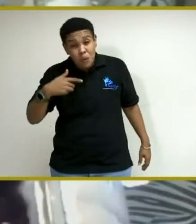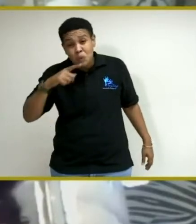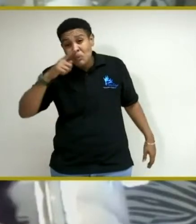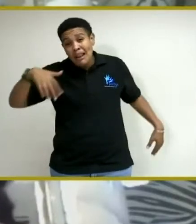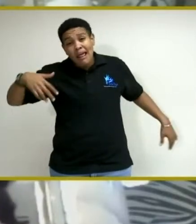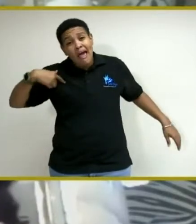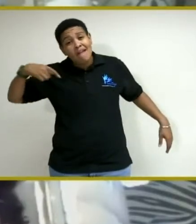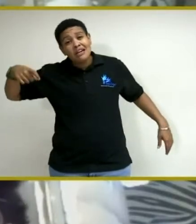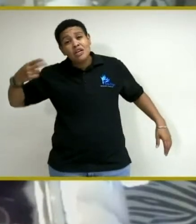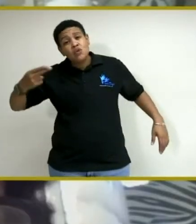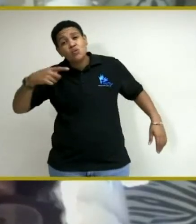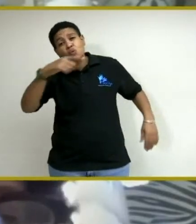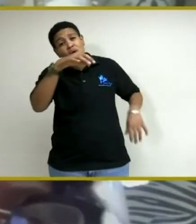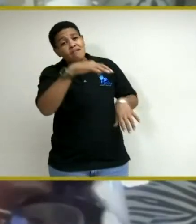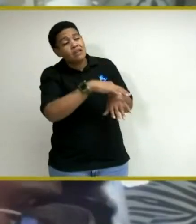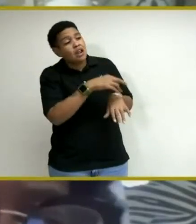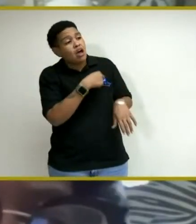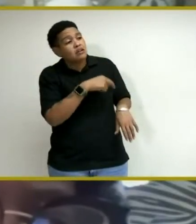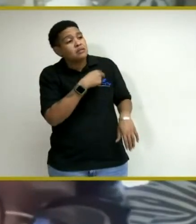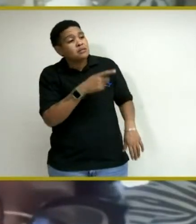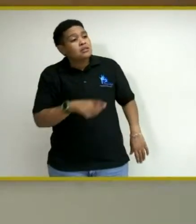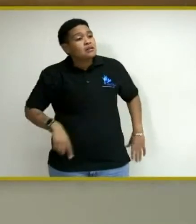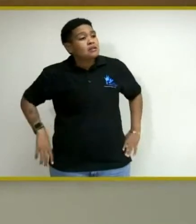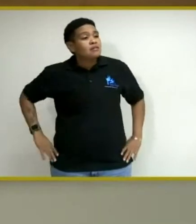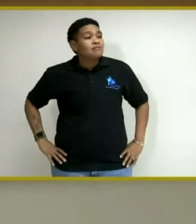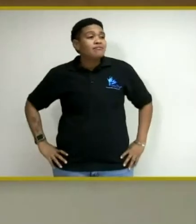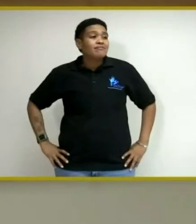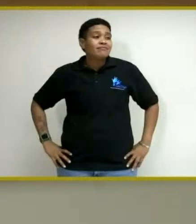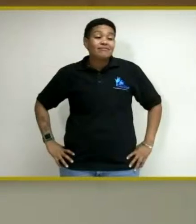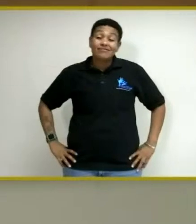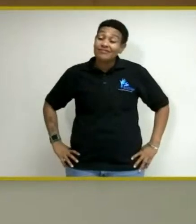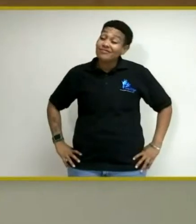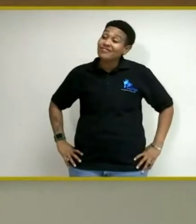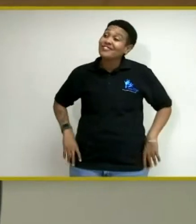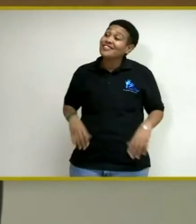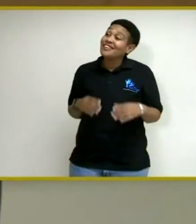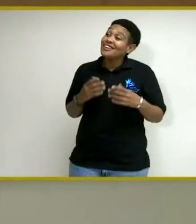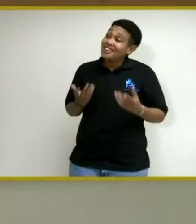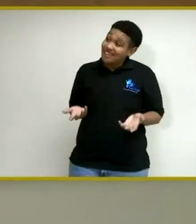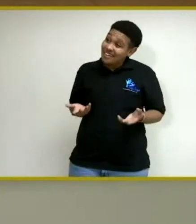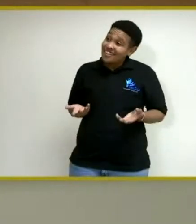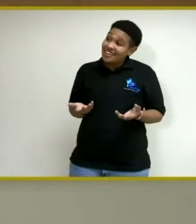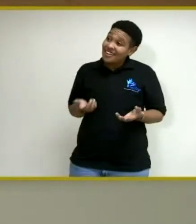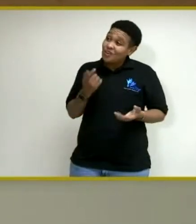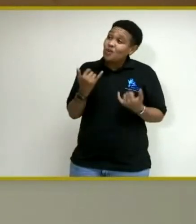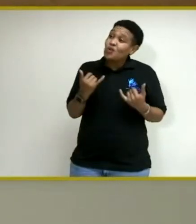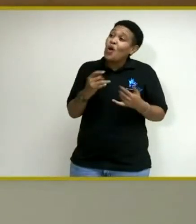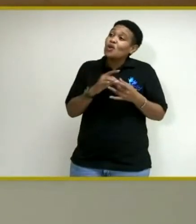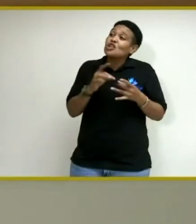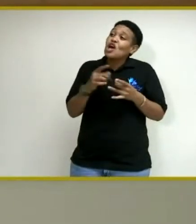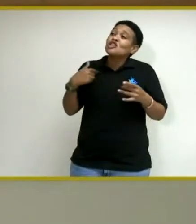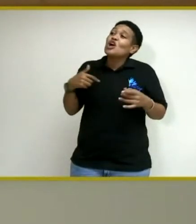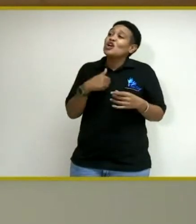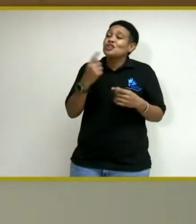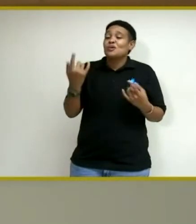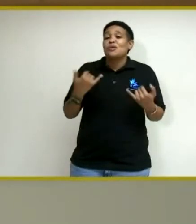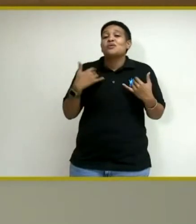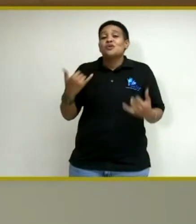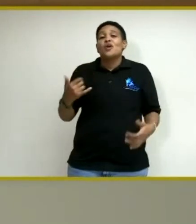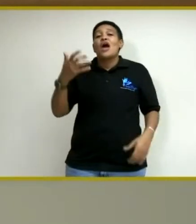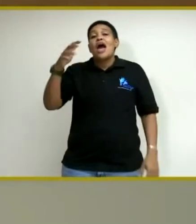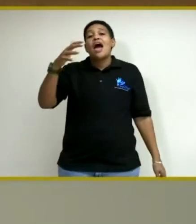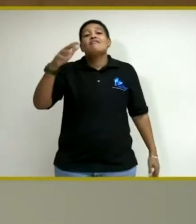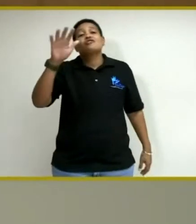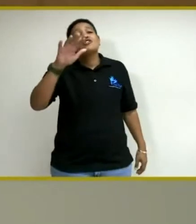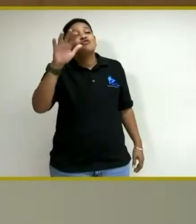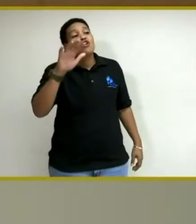up those field hospitals? Well, you are now talking to us when we are at an average of